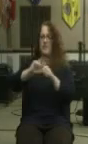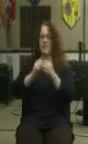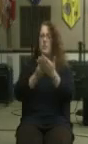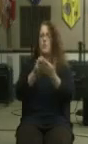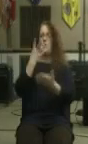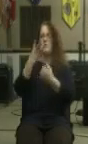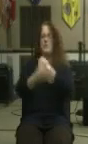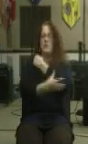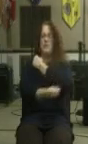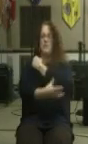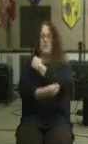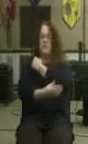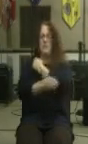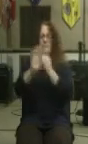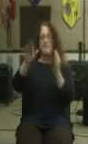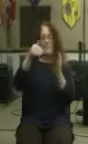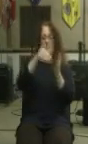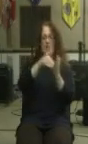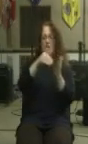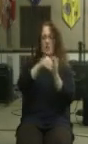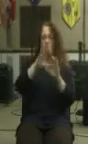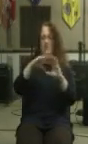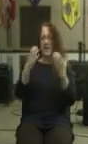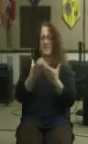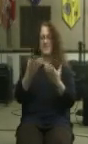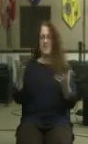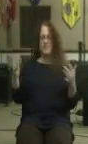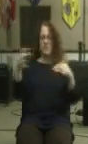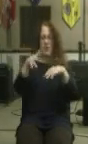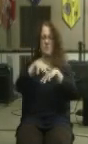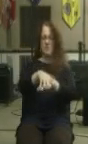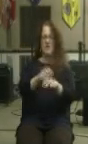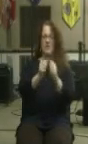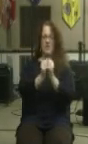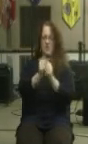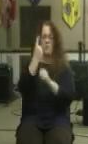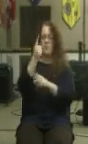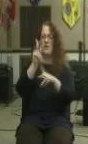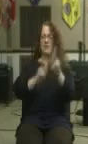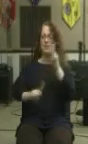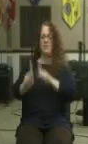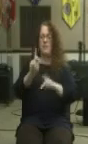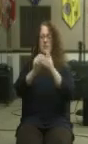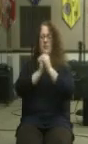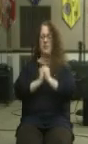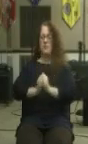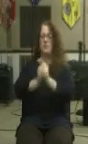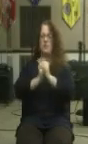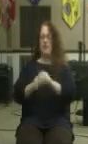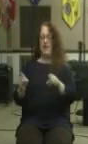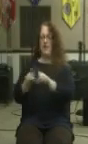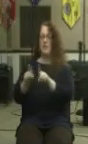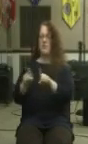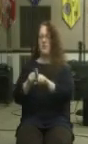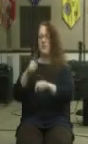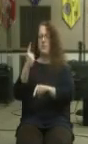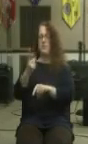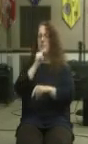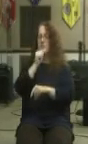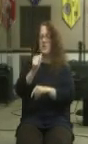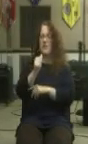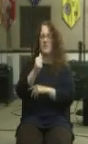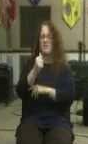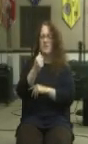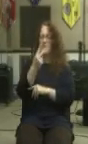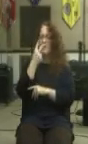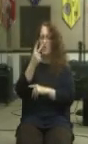what. They're rich and they're poor and they're middle class, and they're coming together as one people. They're worshiping God as